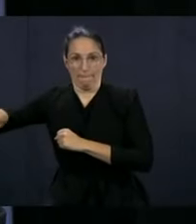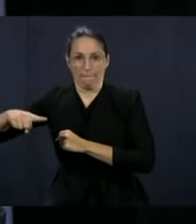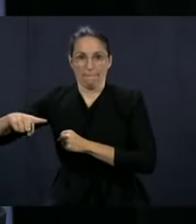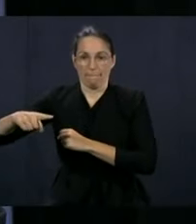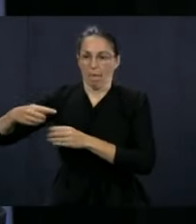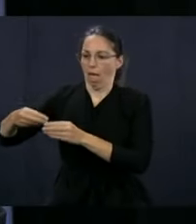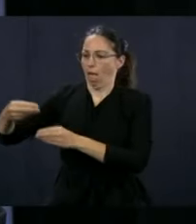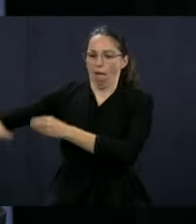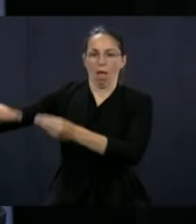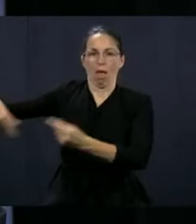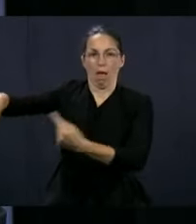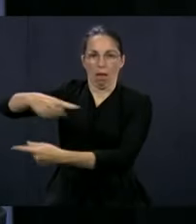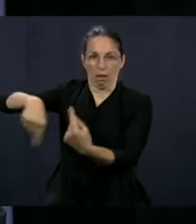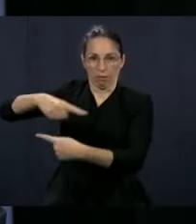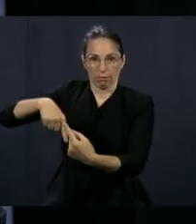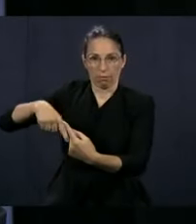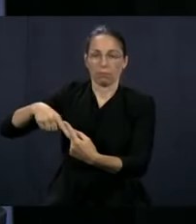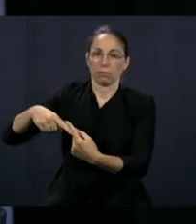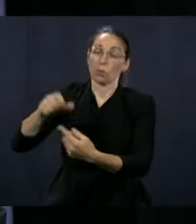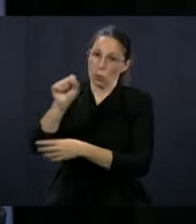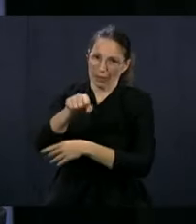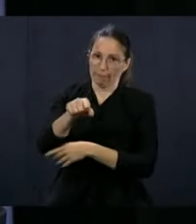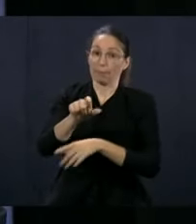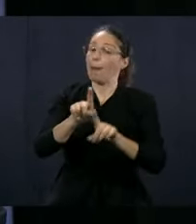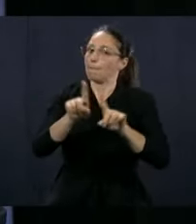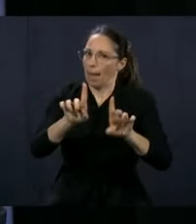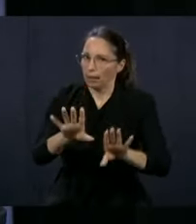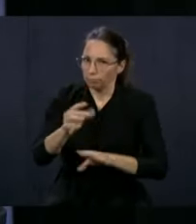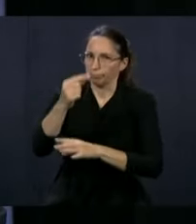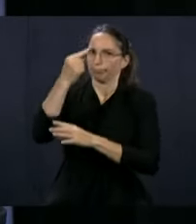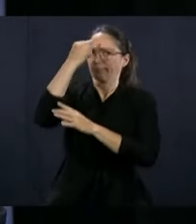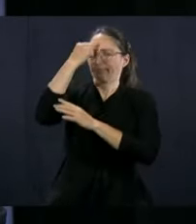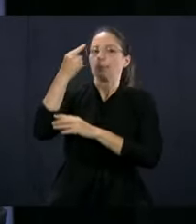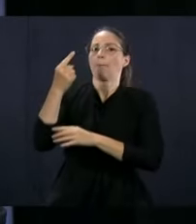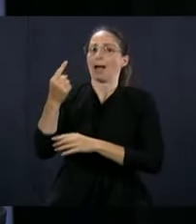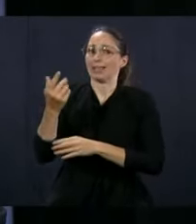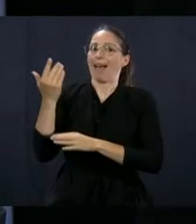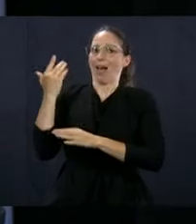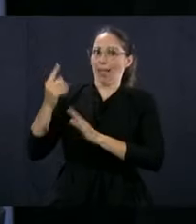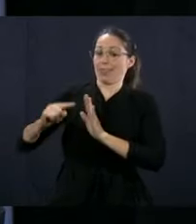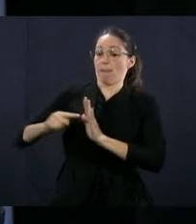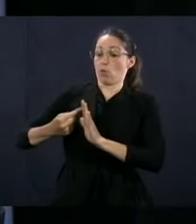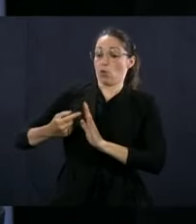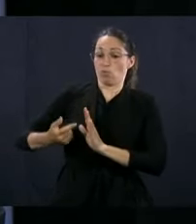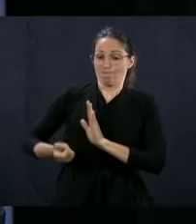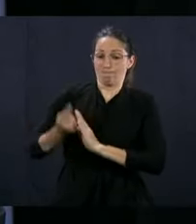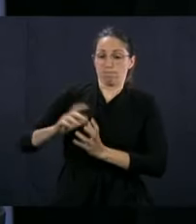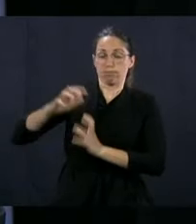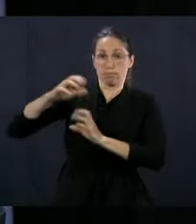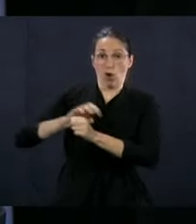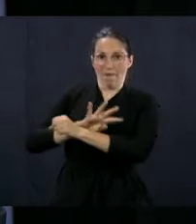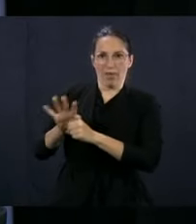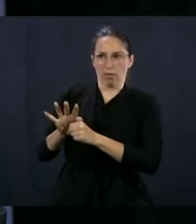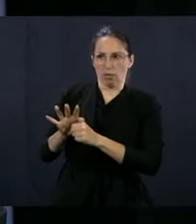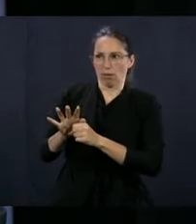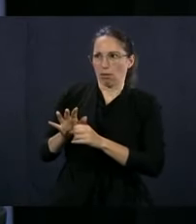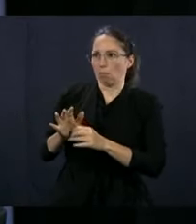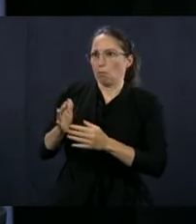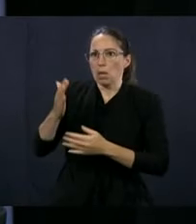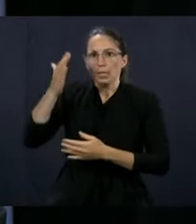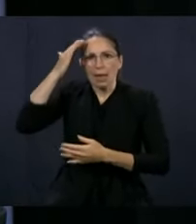It spread from one resident to another. But let's remember that at the beginning, there was no